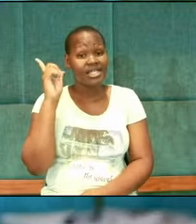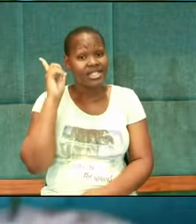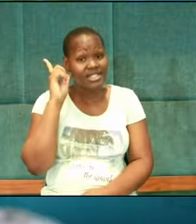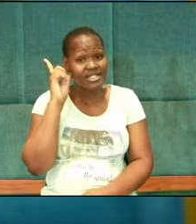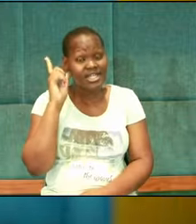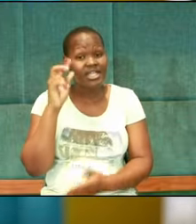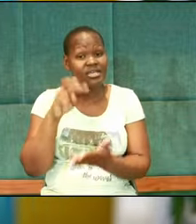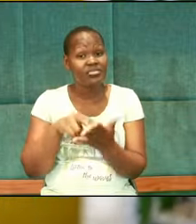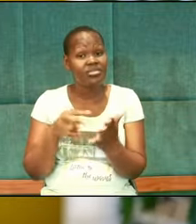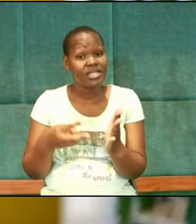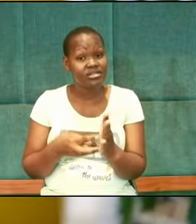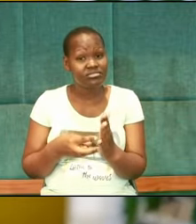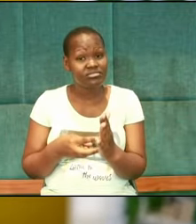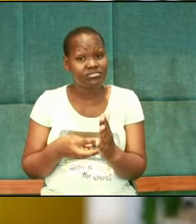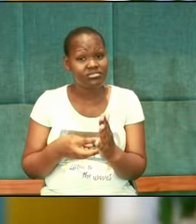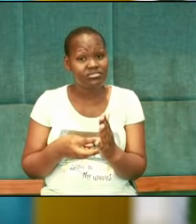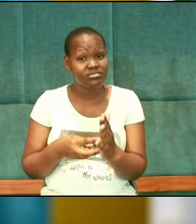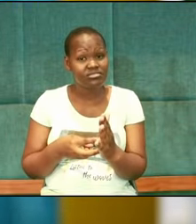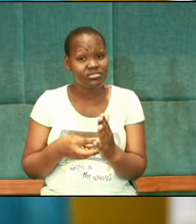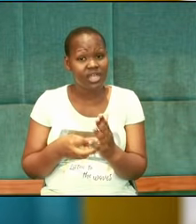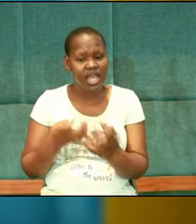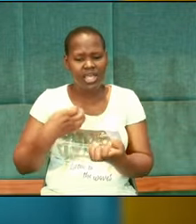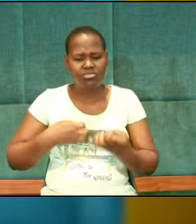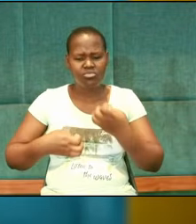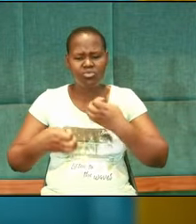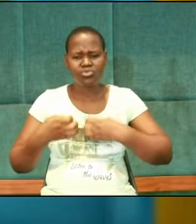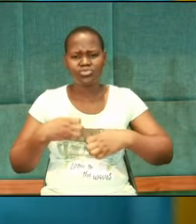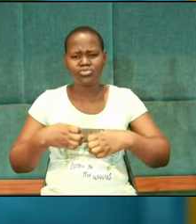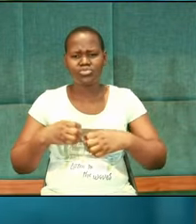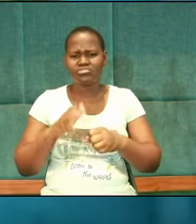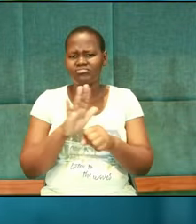It means she's overwhelmed.